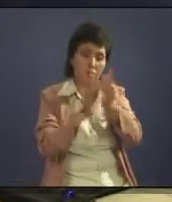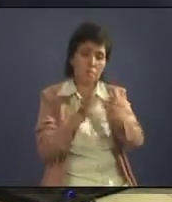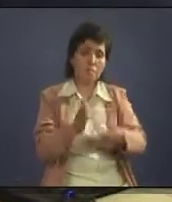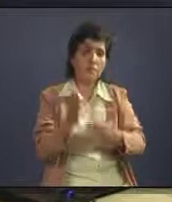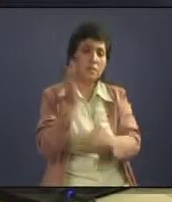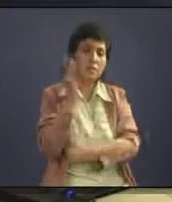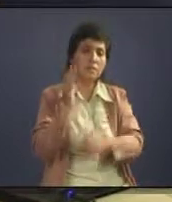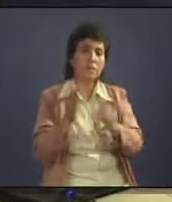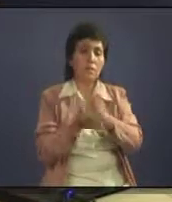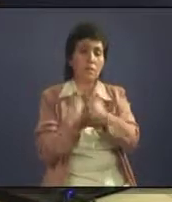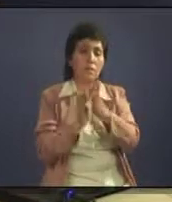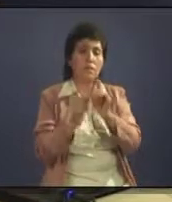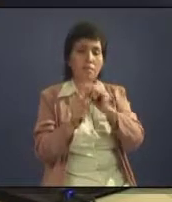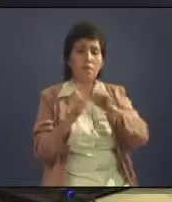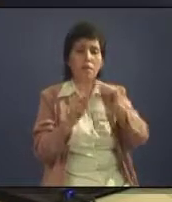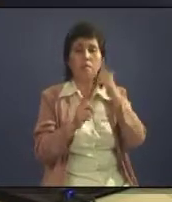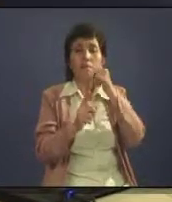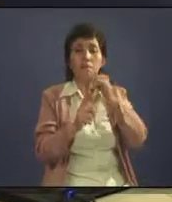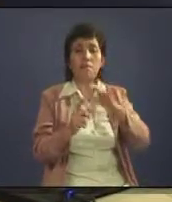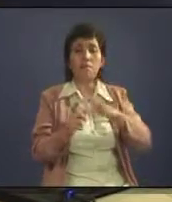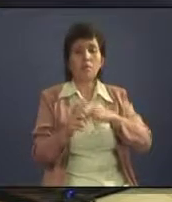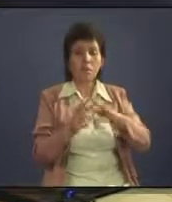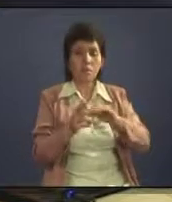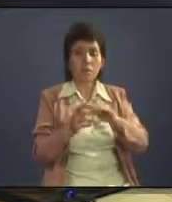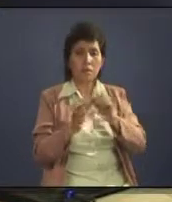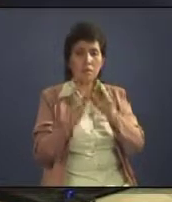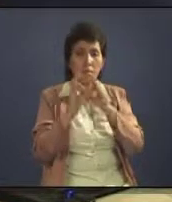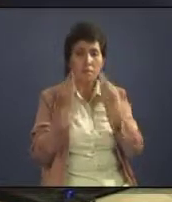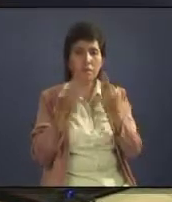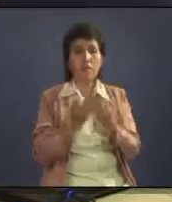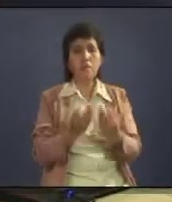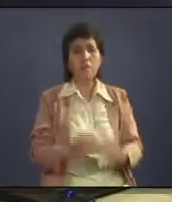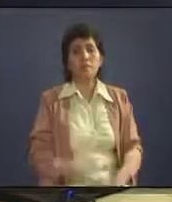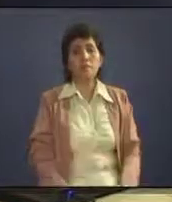when the lady has to take care of the family. Now, if you